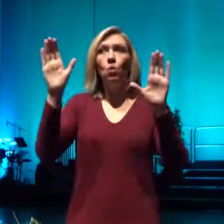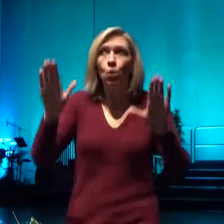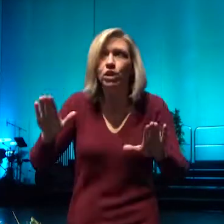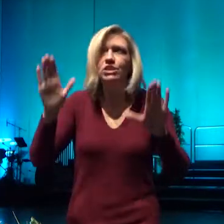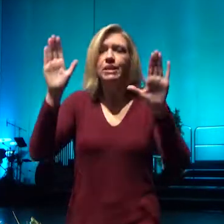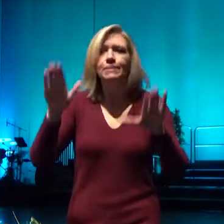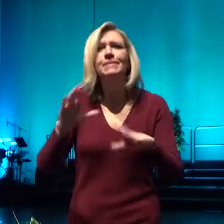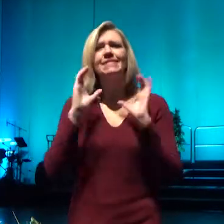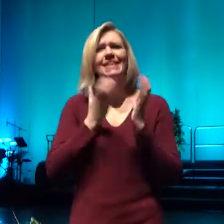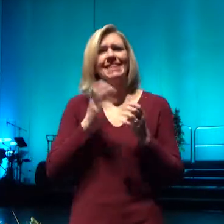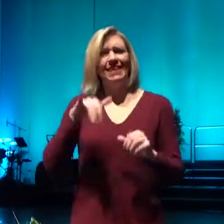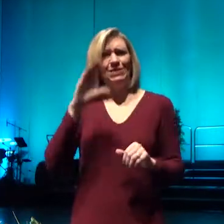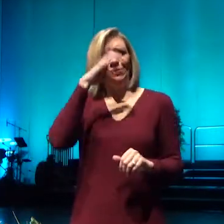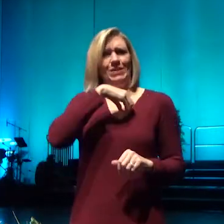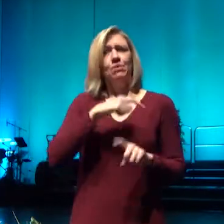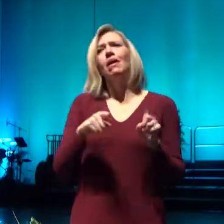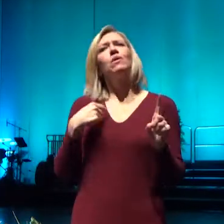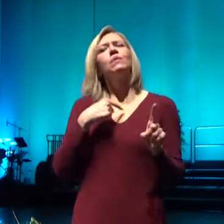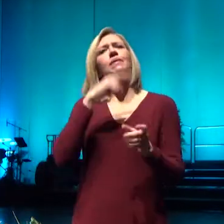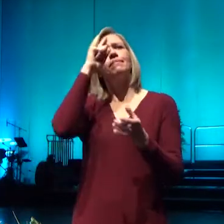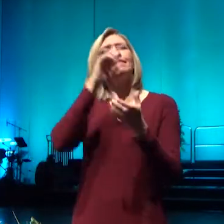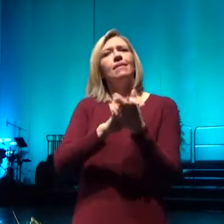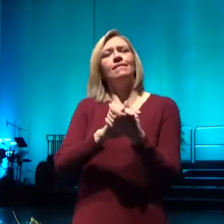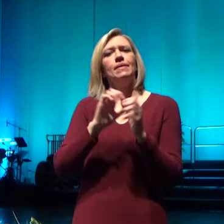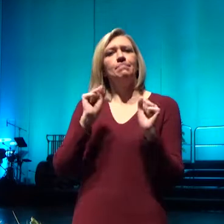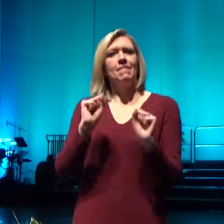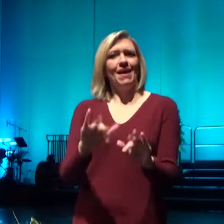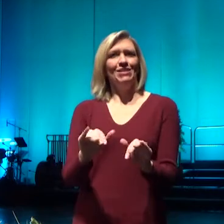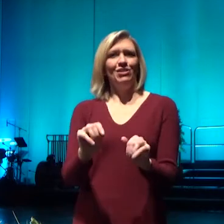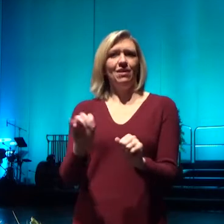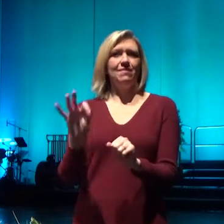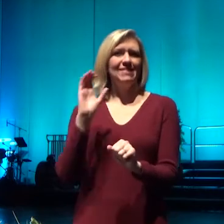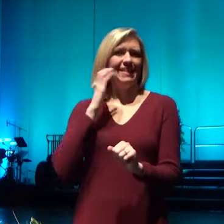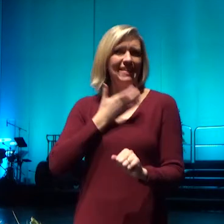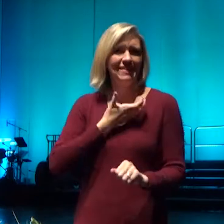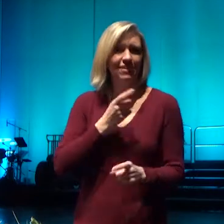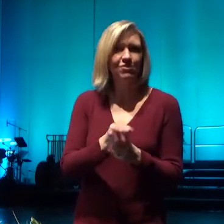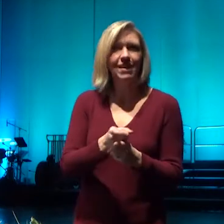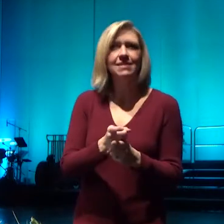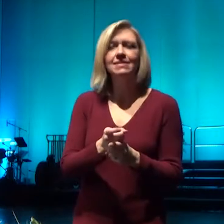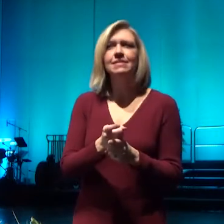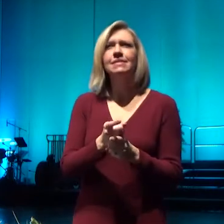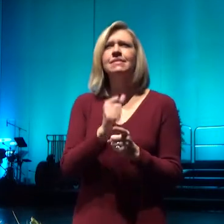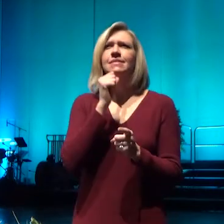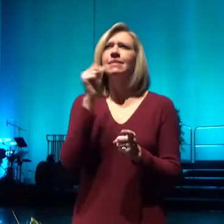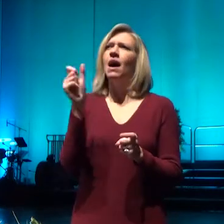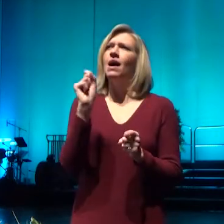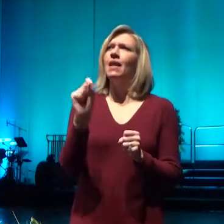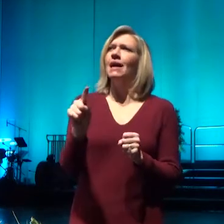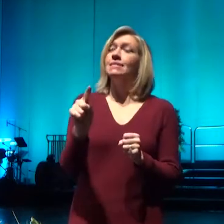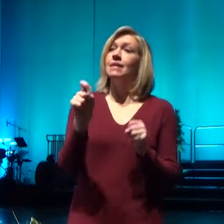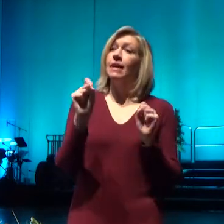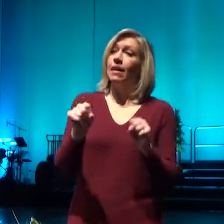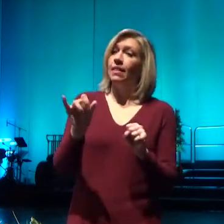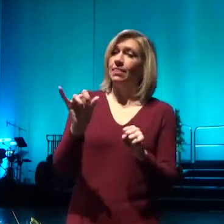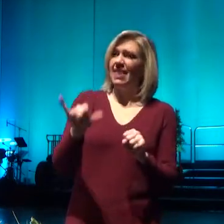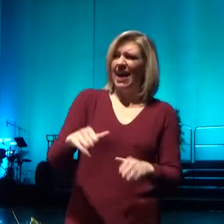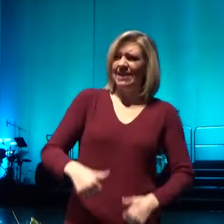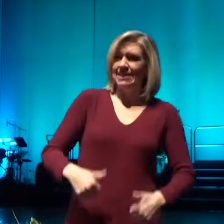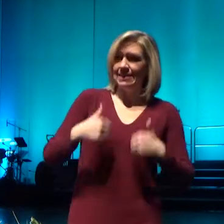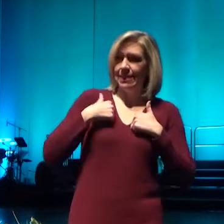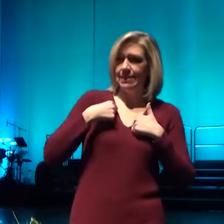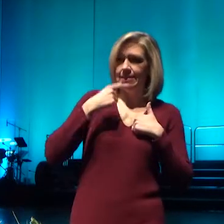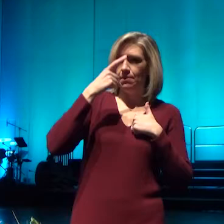right? But we believe in that magic. And there's something about asking ourselves, not does something exist in the sense of can we measure it with